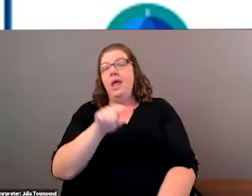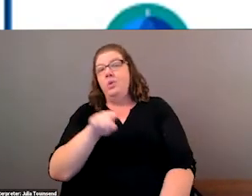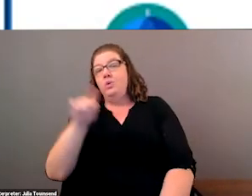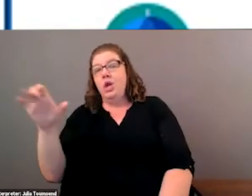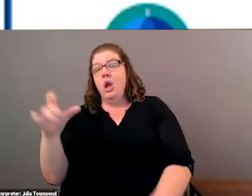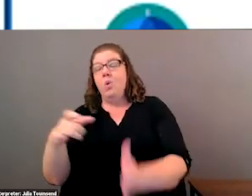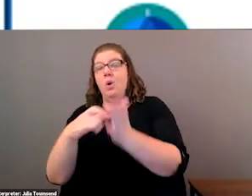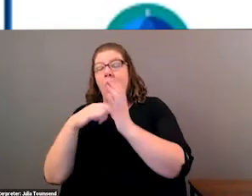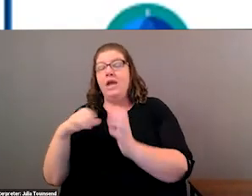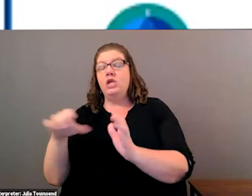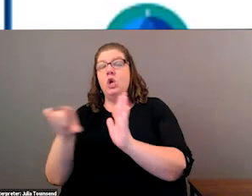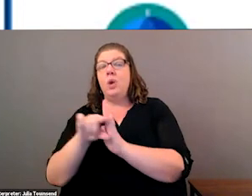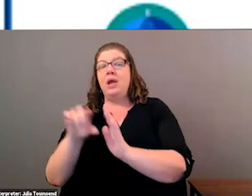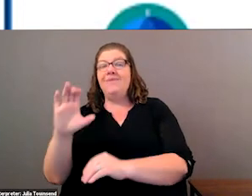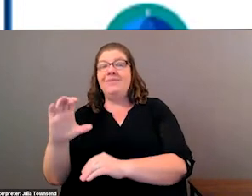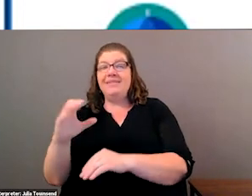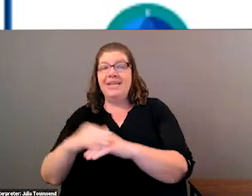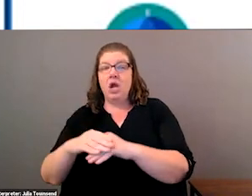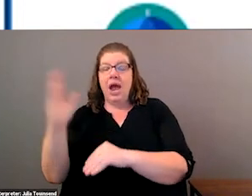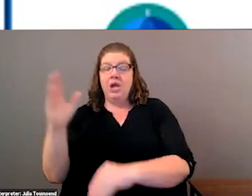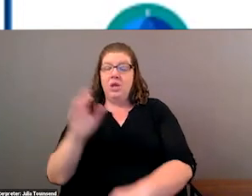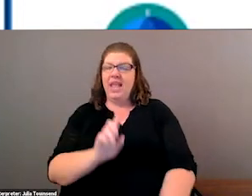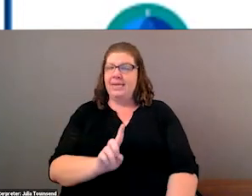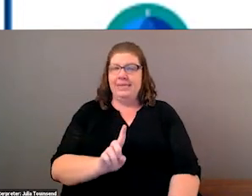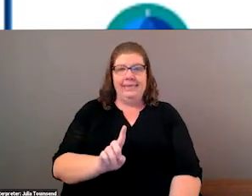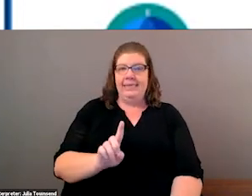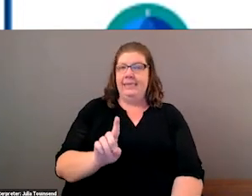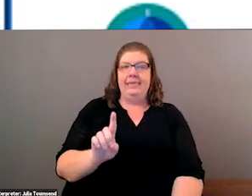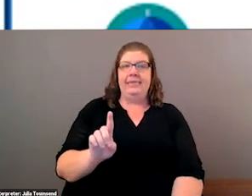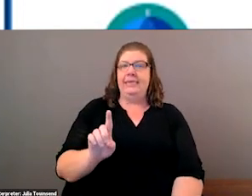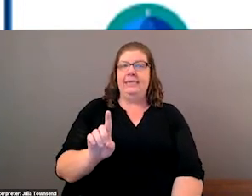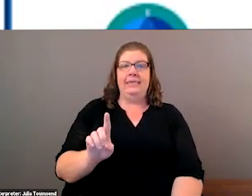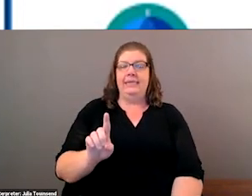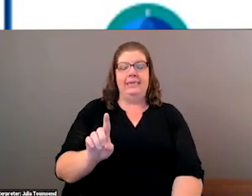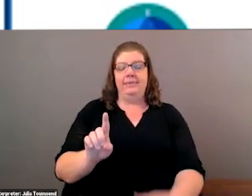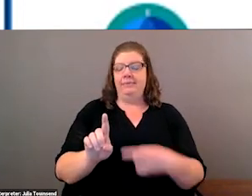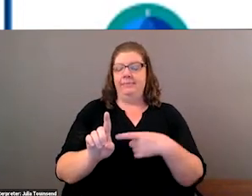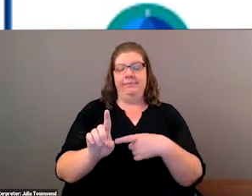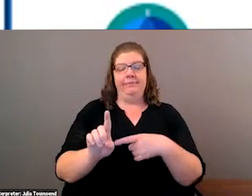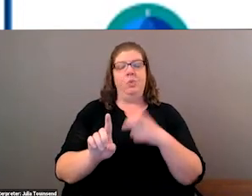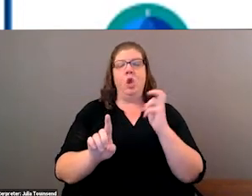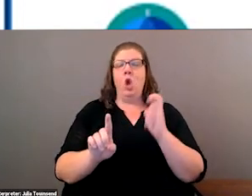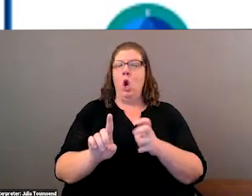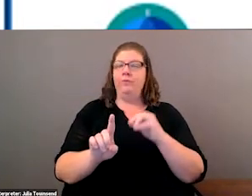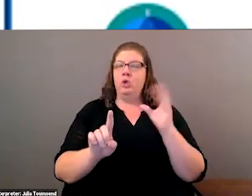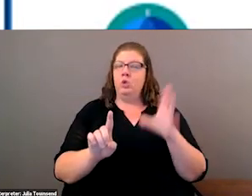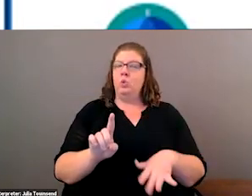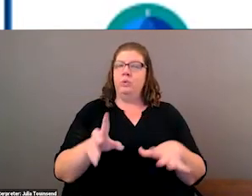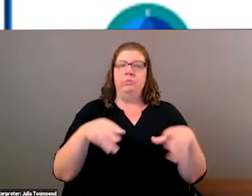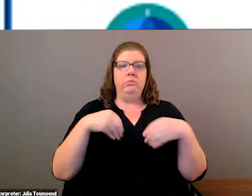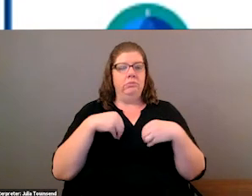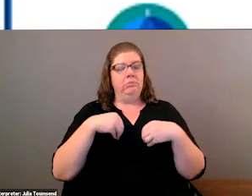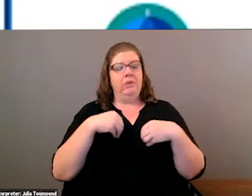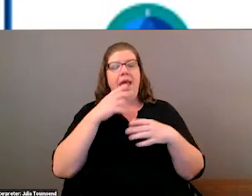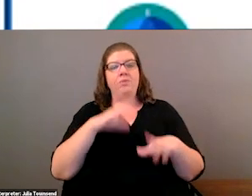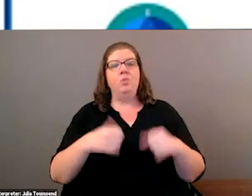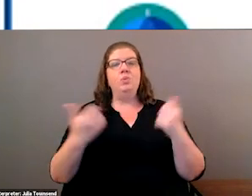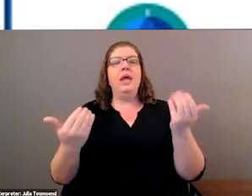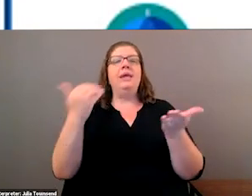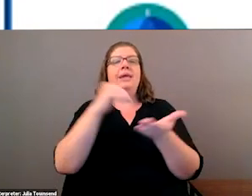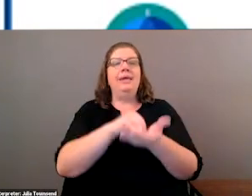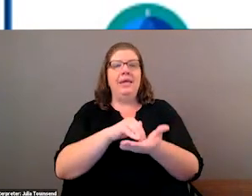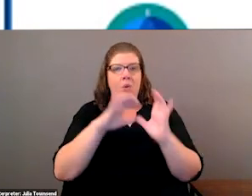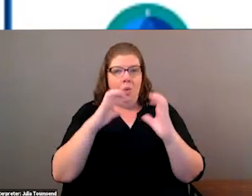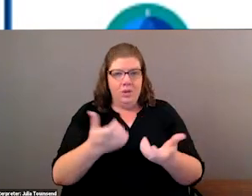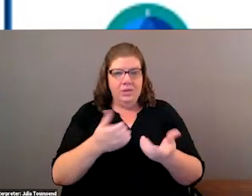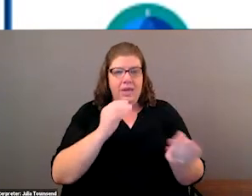C or higher. So that D grade is really hard for a student to work with. They have to retake courses and remediate and